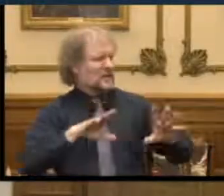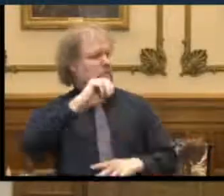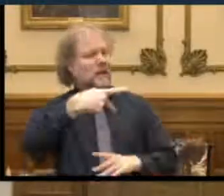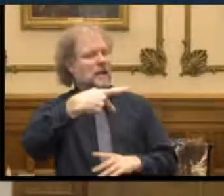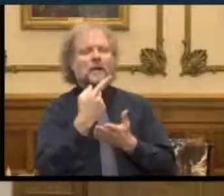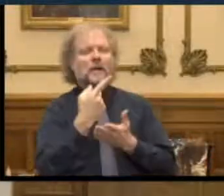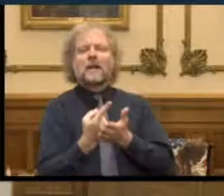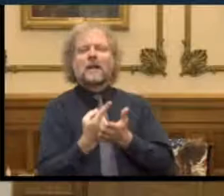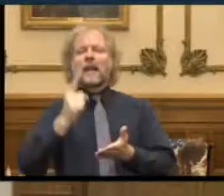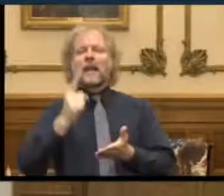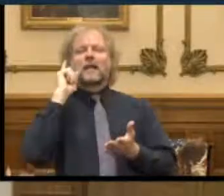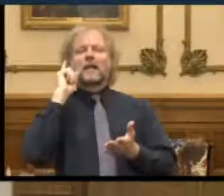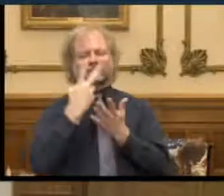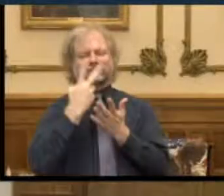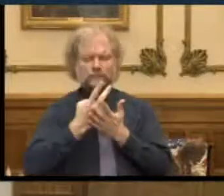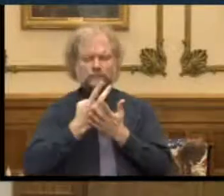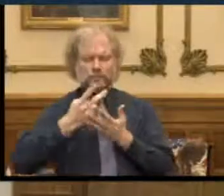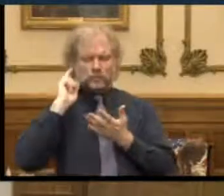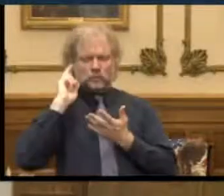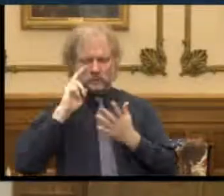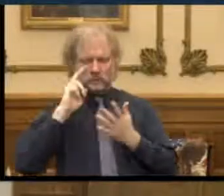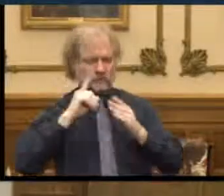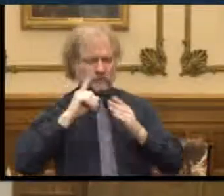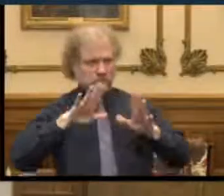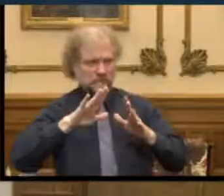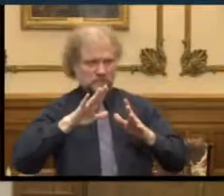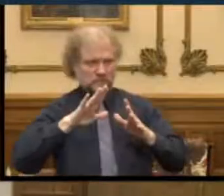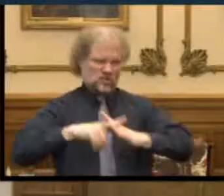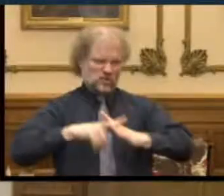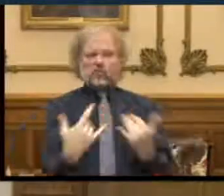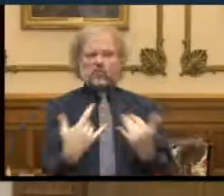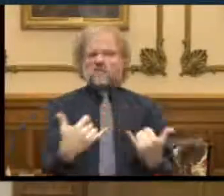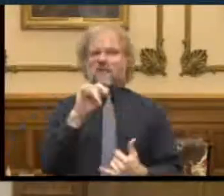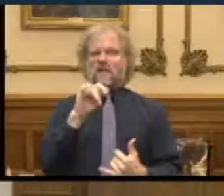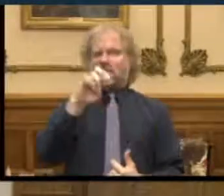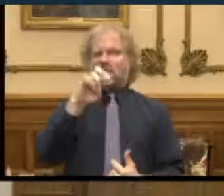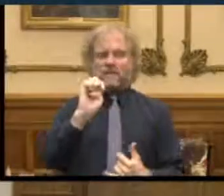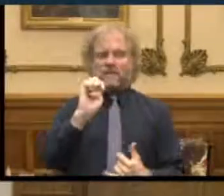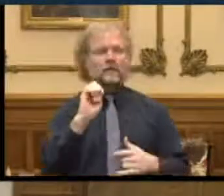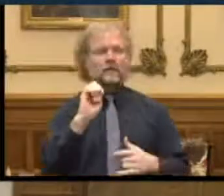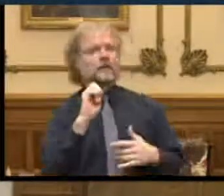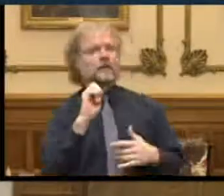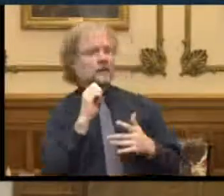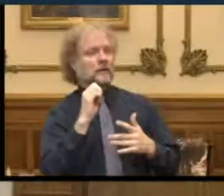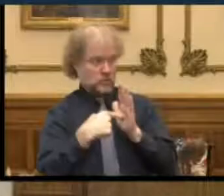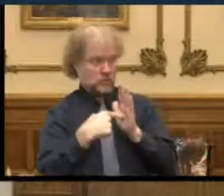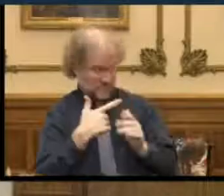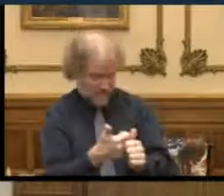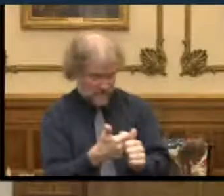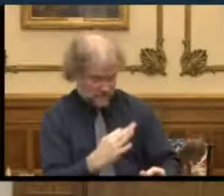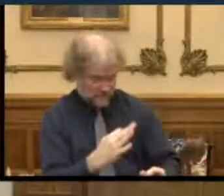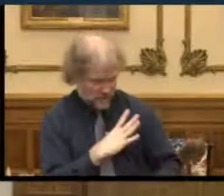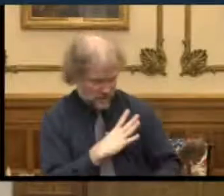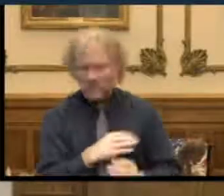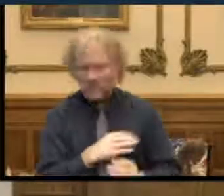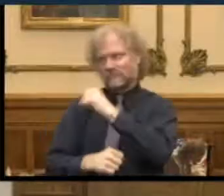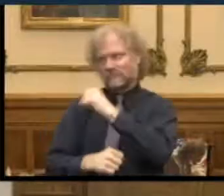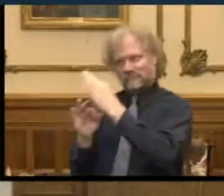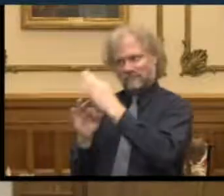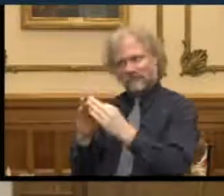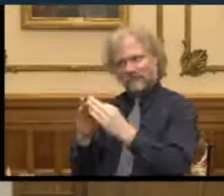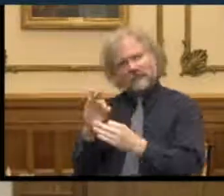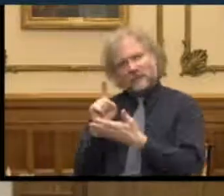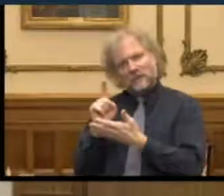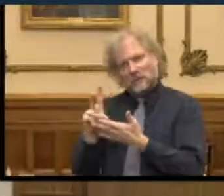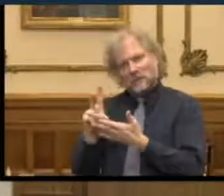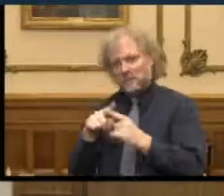color-coded map, statewide map that was going to go live today. Assuming we're on track. Yes, sir. Yes, okay. Made some tweaks, but we're there. Yeah.